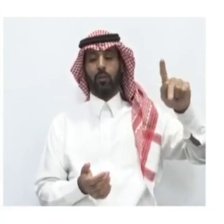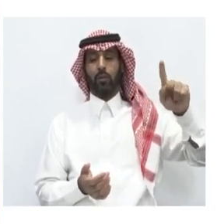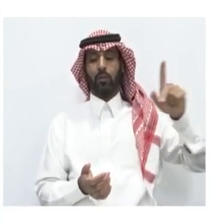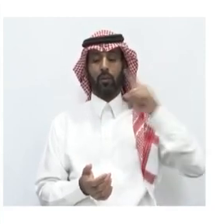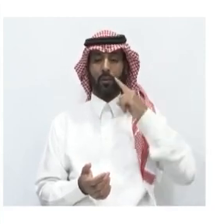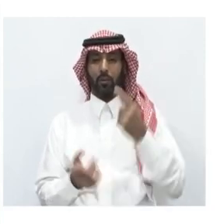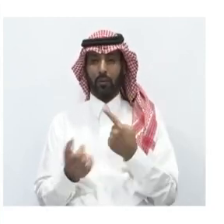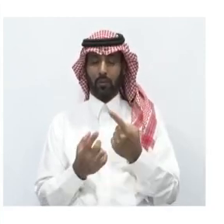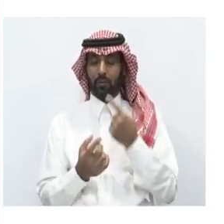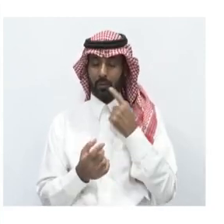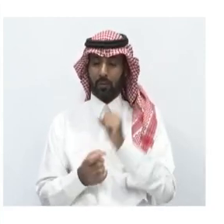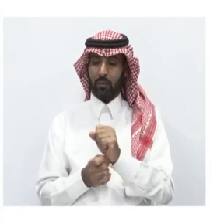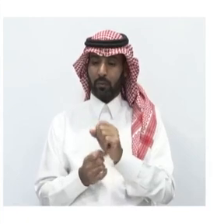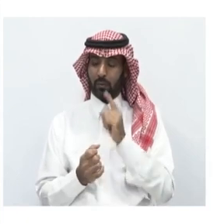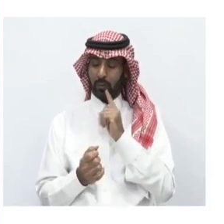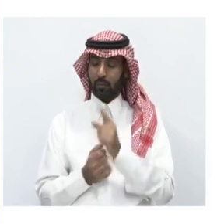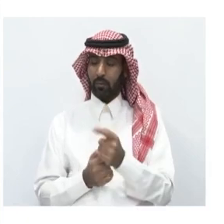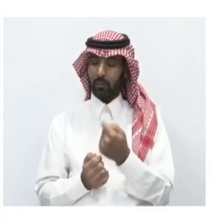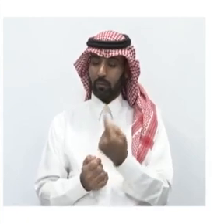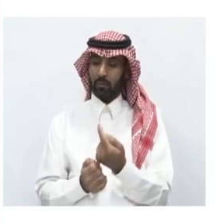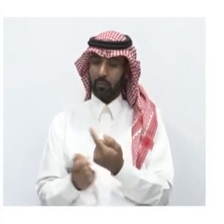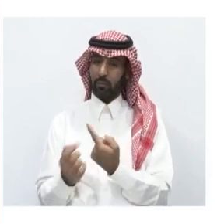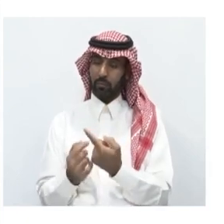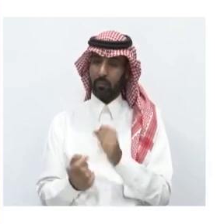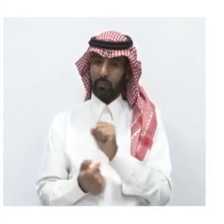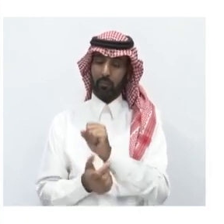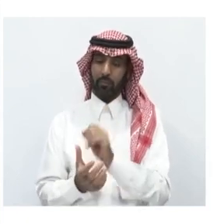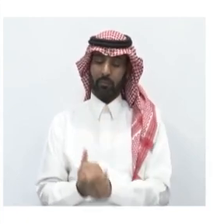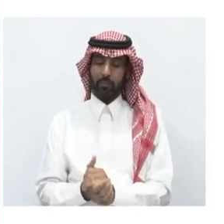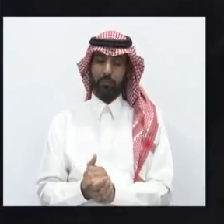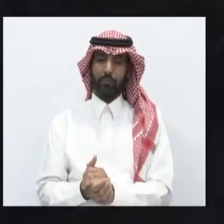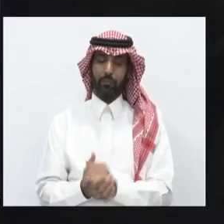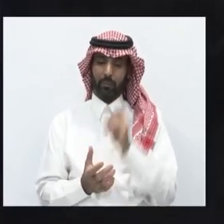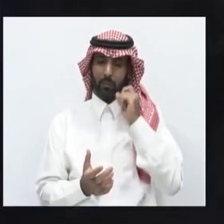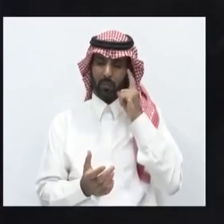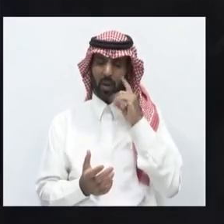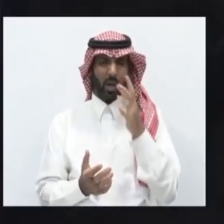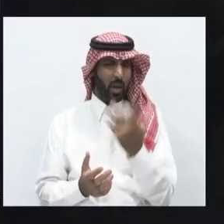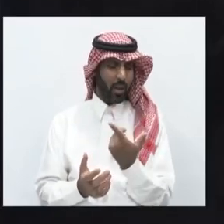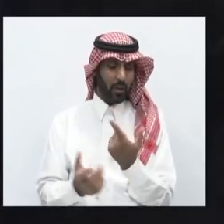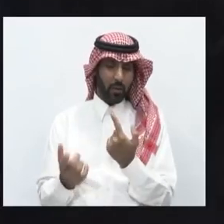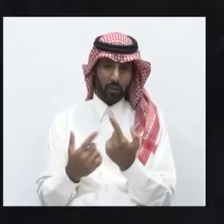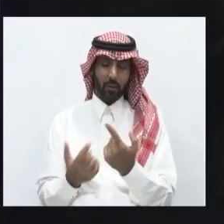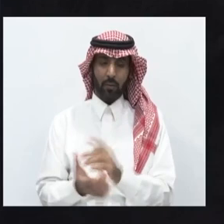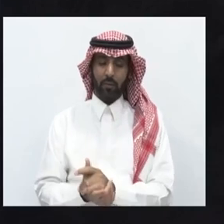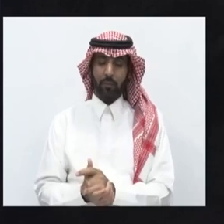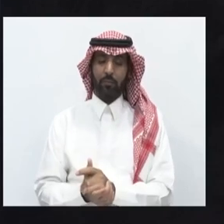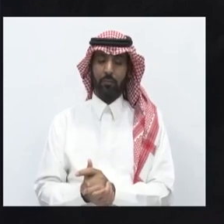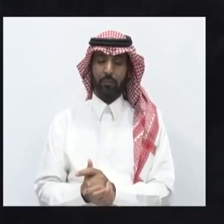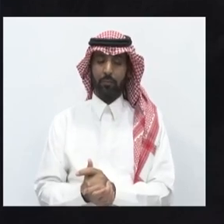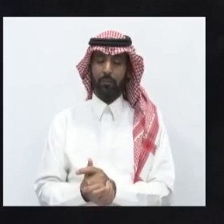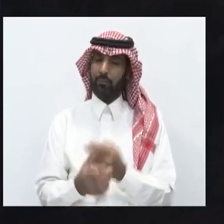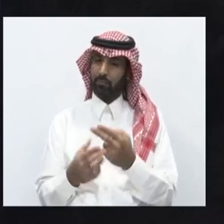special requests, decline special requests. So we will know how to make a request and